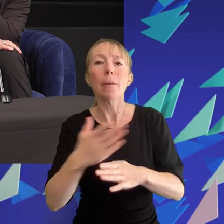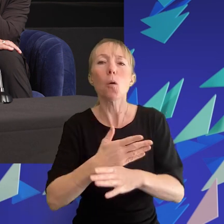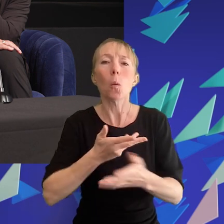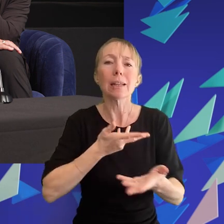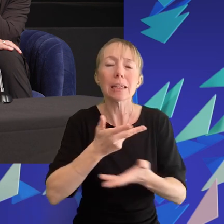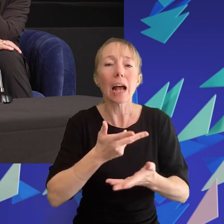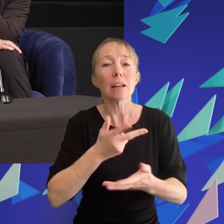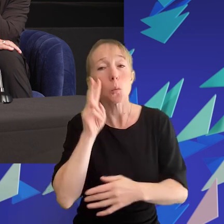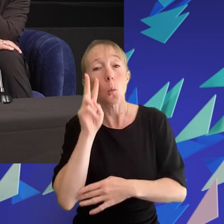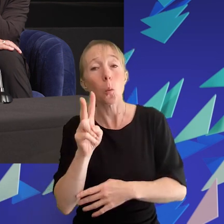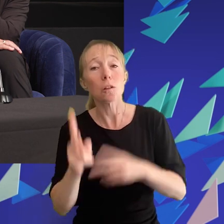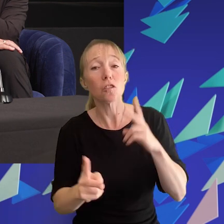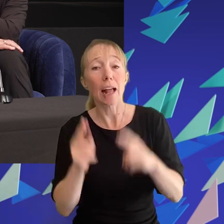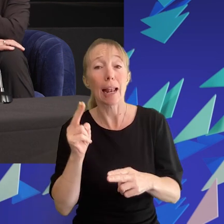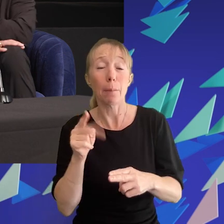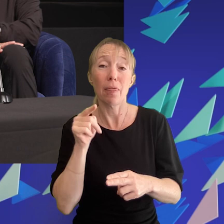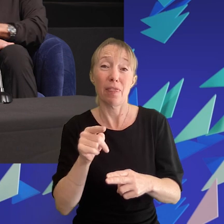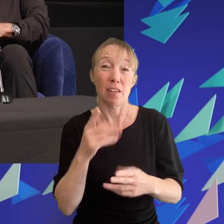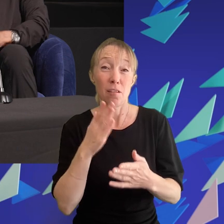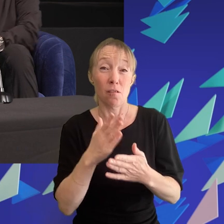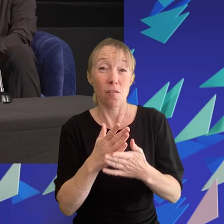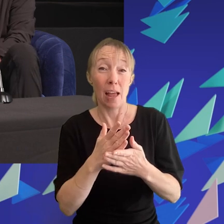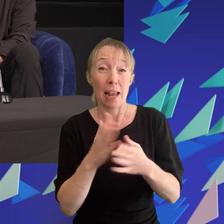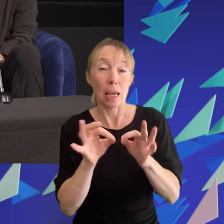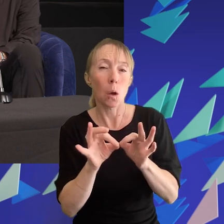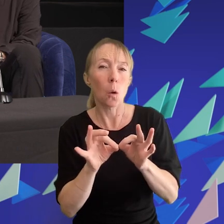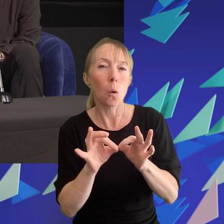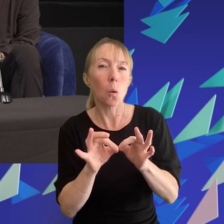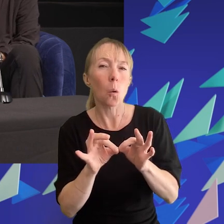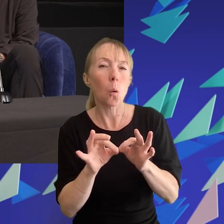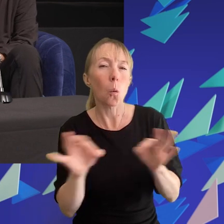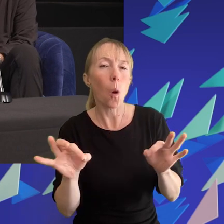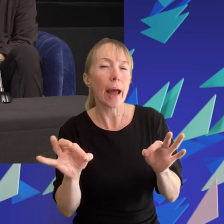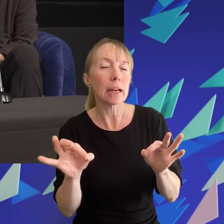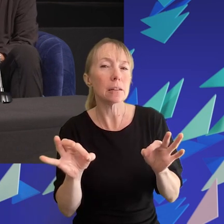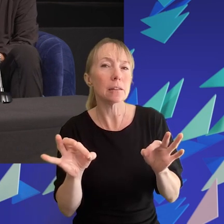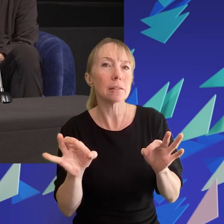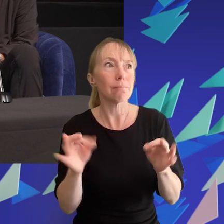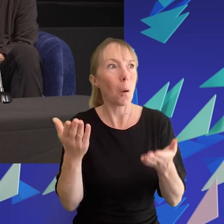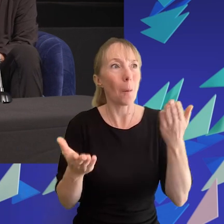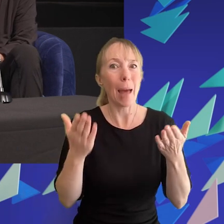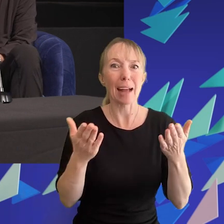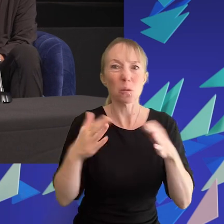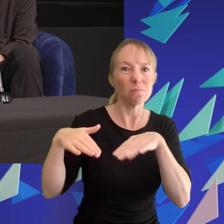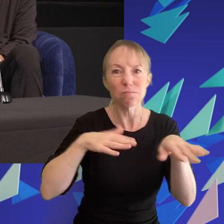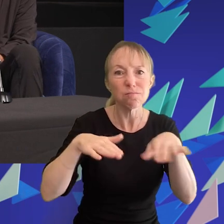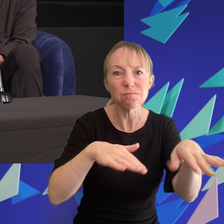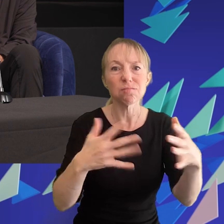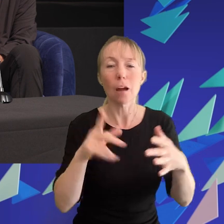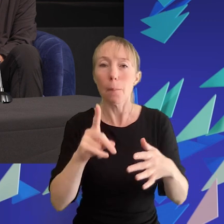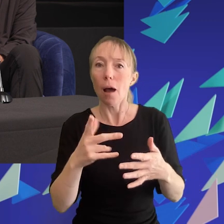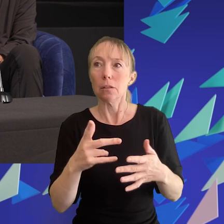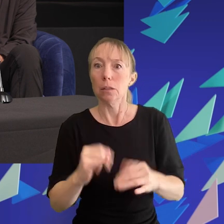see a clip from the film. This is a very, very quiet sequence in contrast to the one that you just saw, but no less